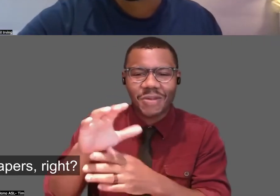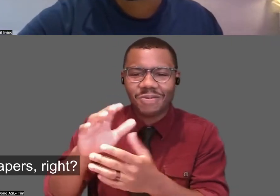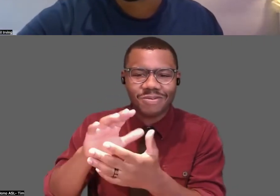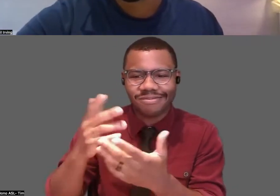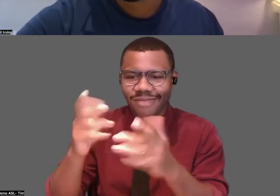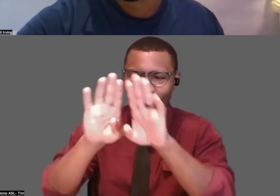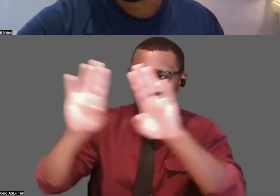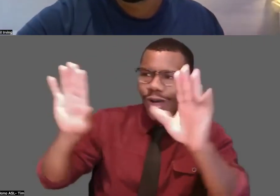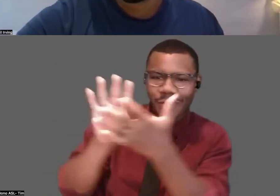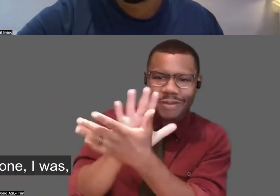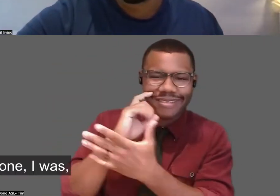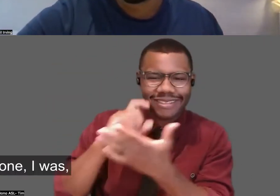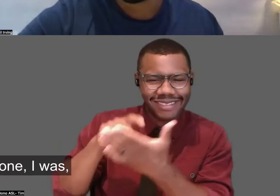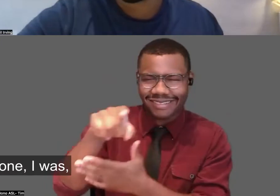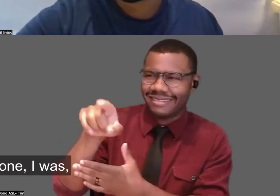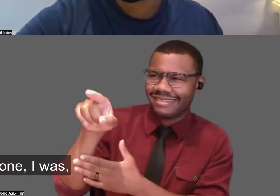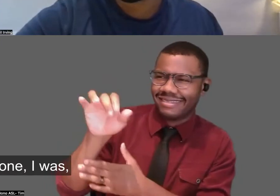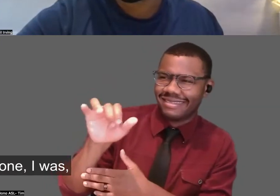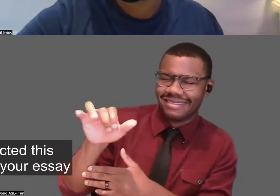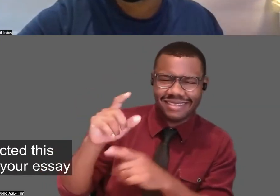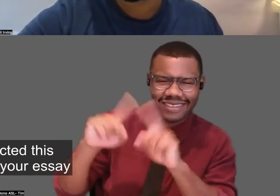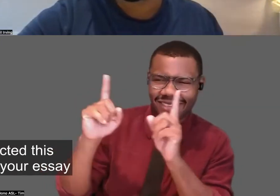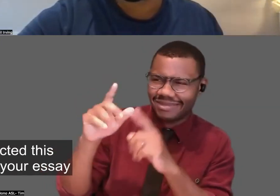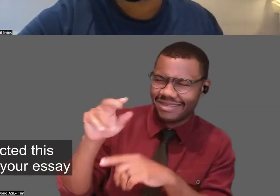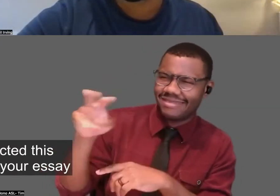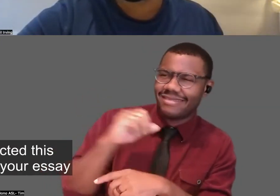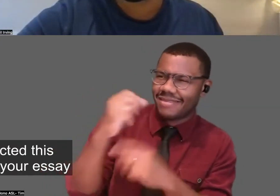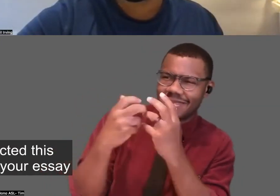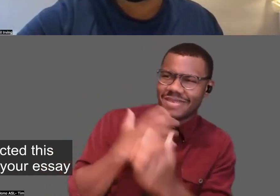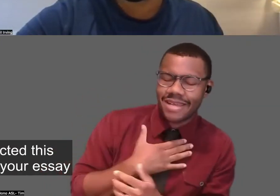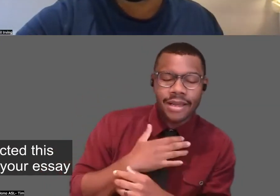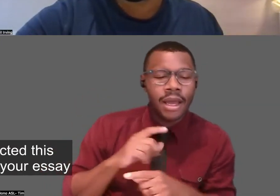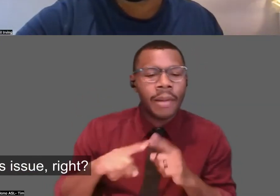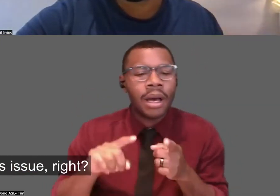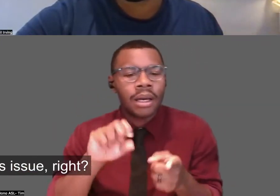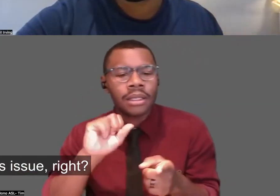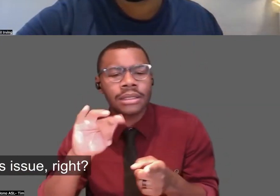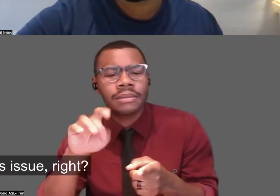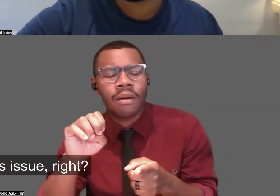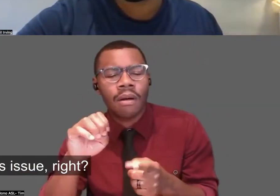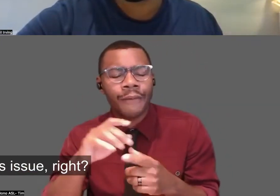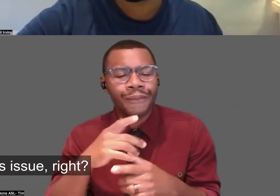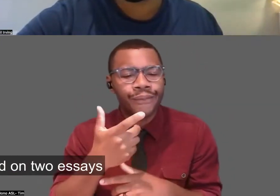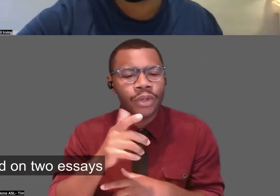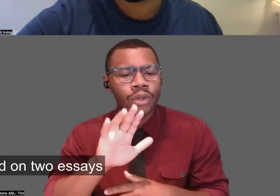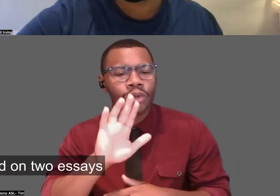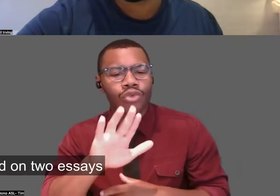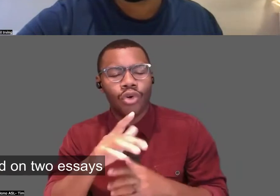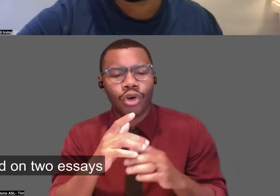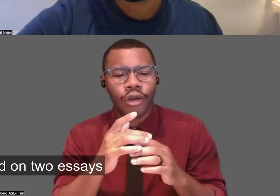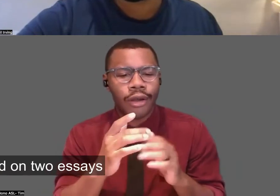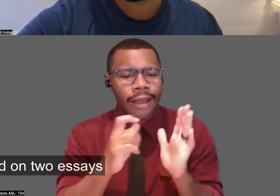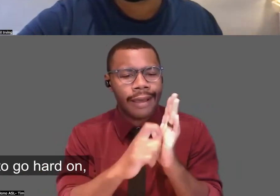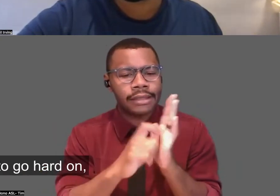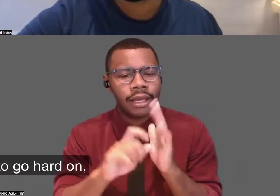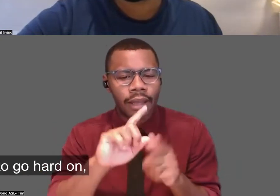right? For you, Simone, I got distracted this afternoon by your essay on the whiteness issue, right? Where you go hard on